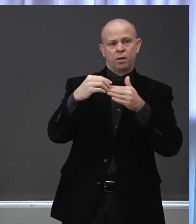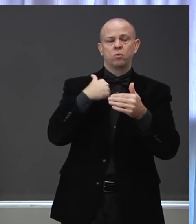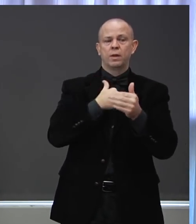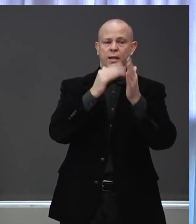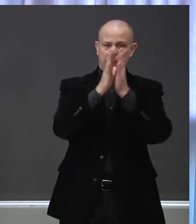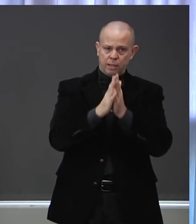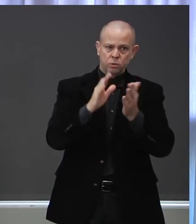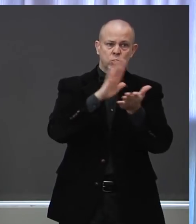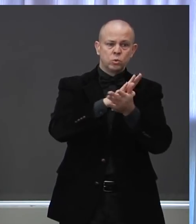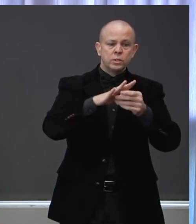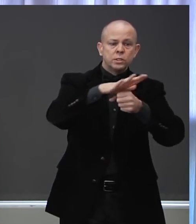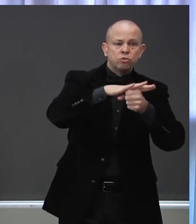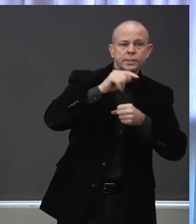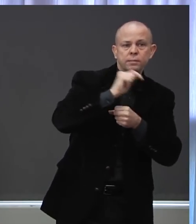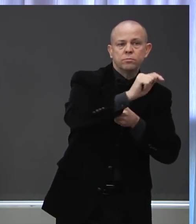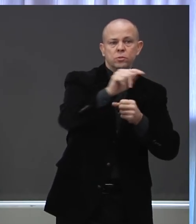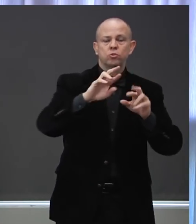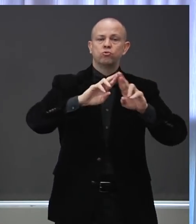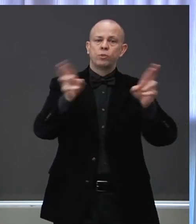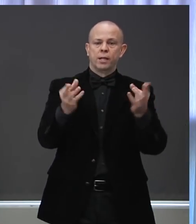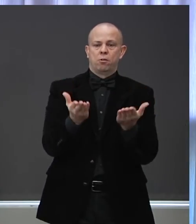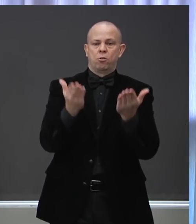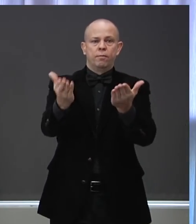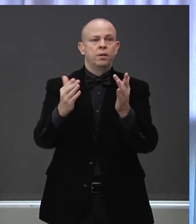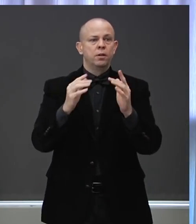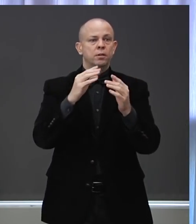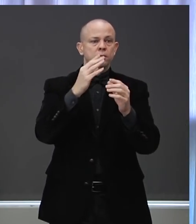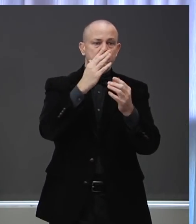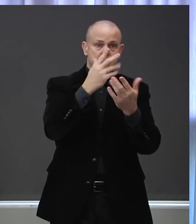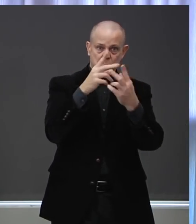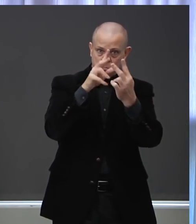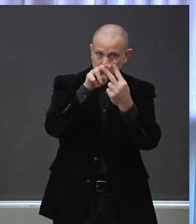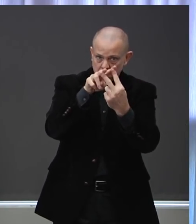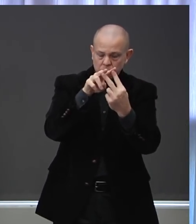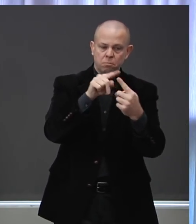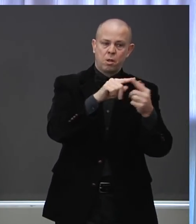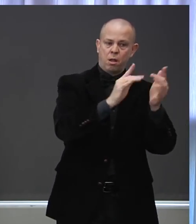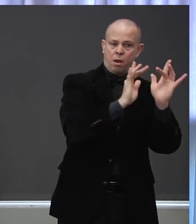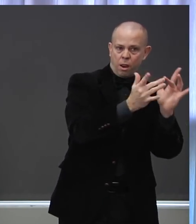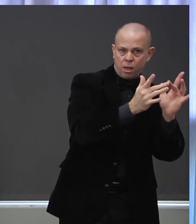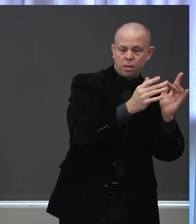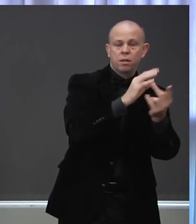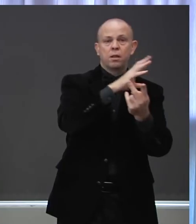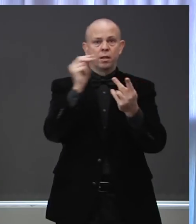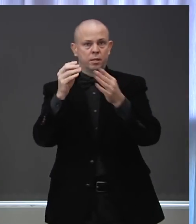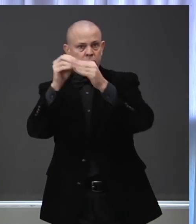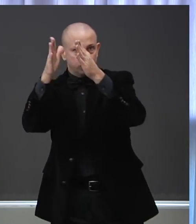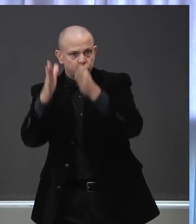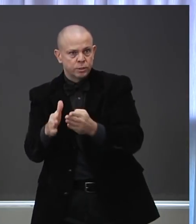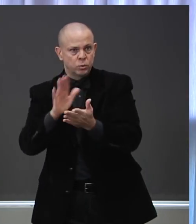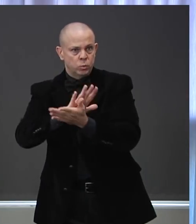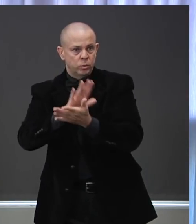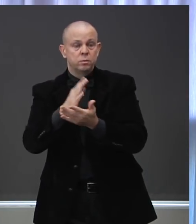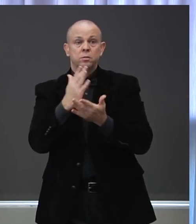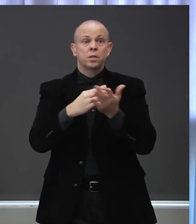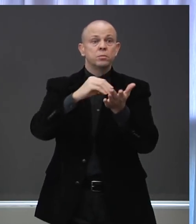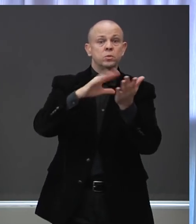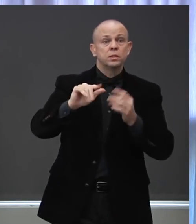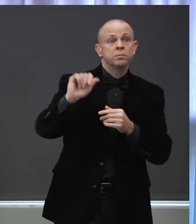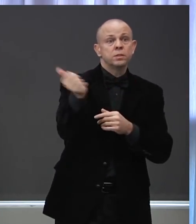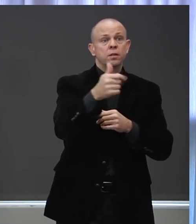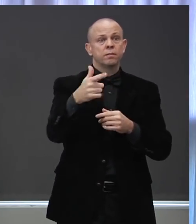distance learning, continue to offer distance learning to students, especially students who may be at greater risk